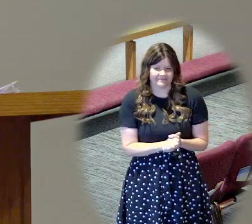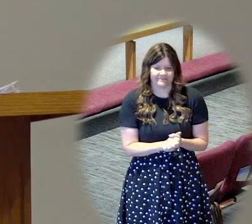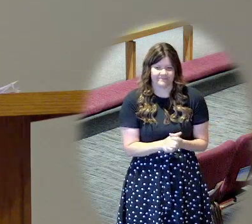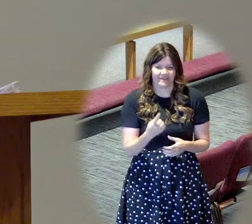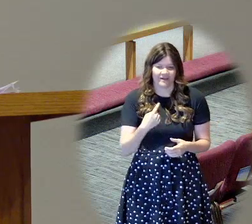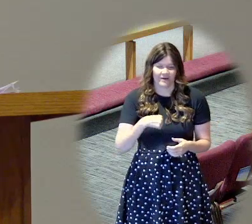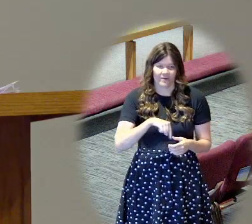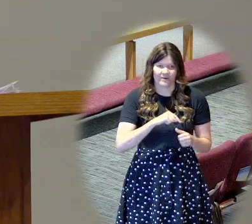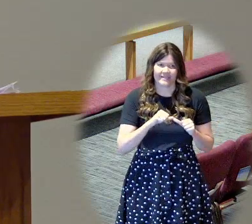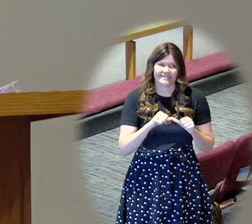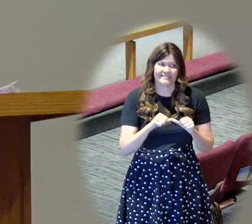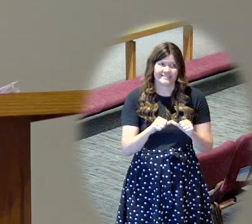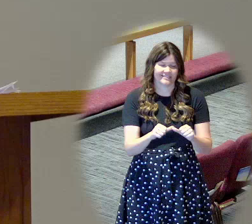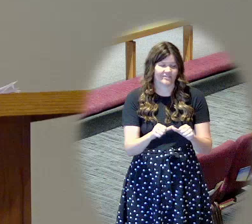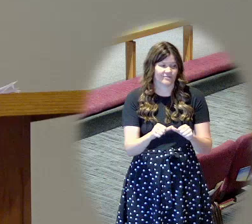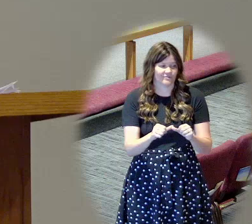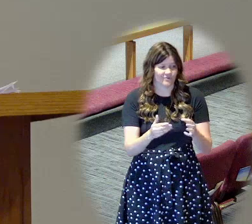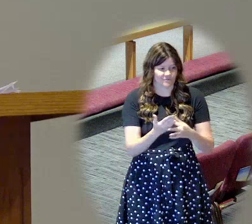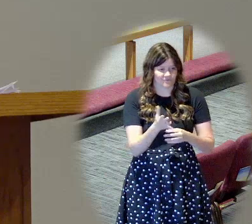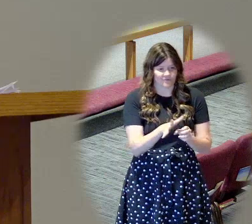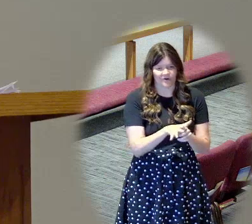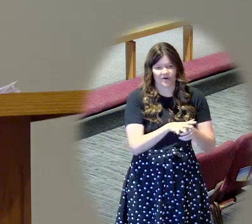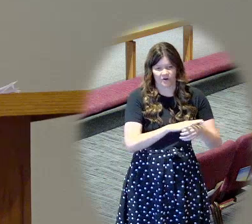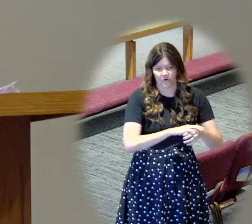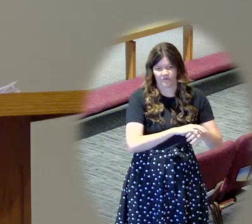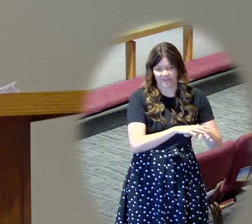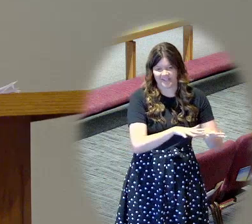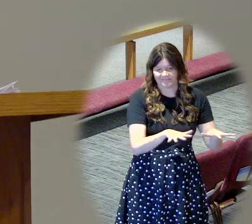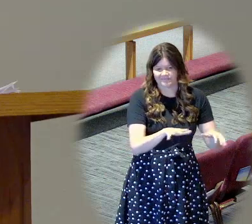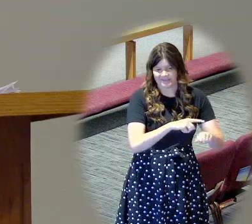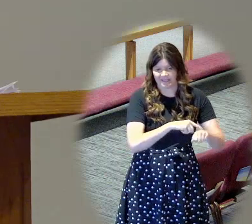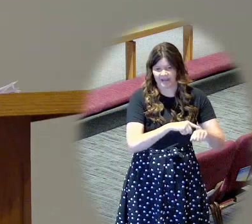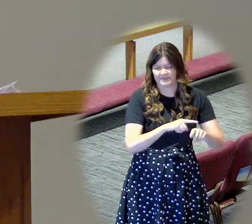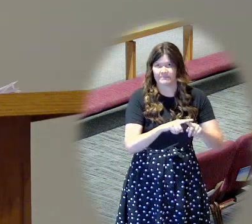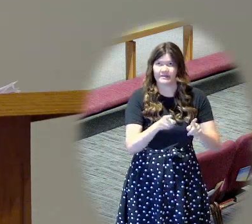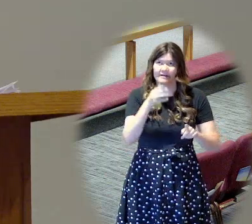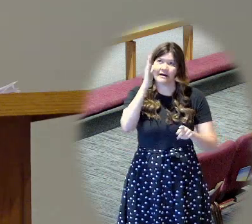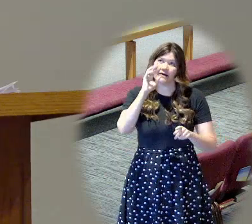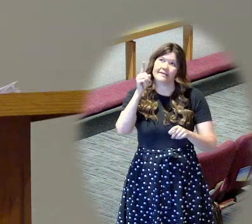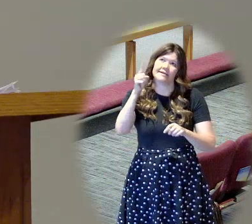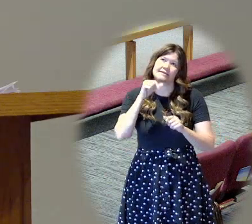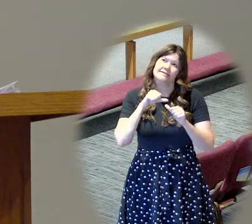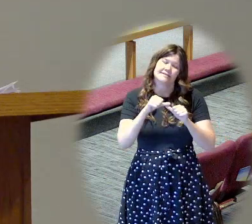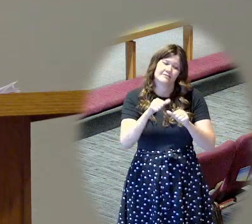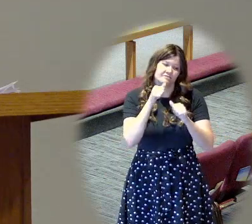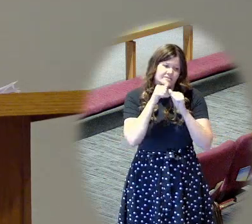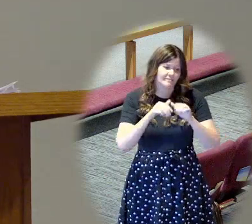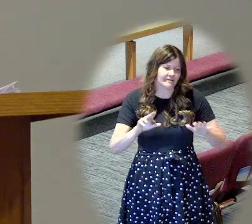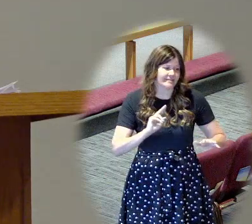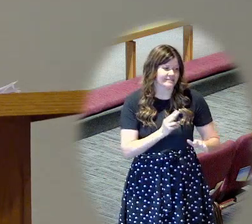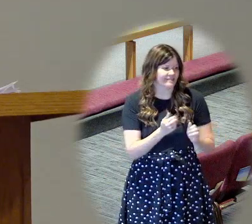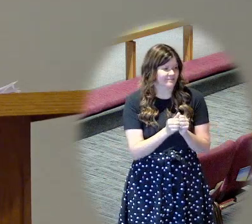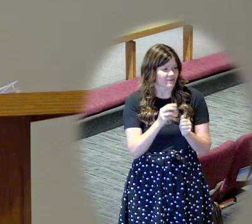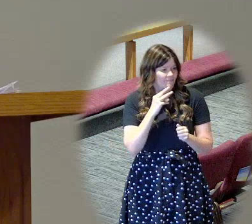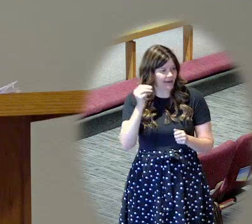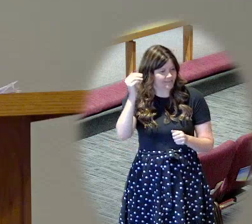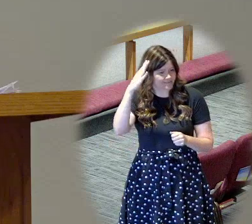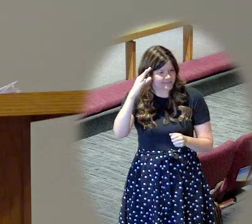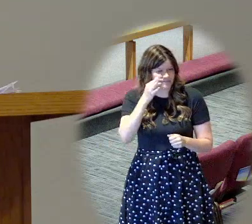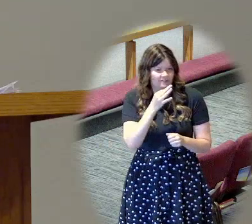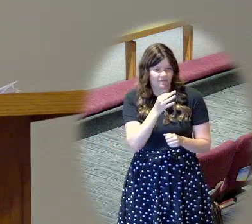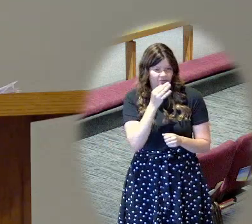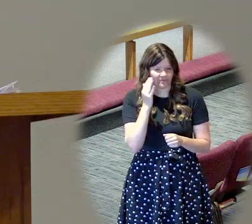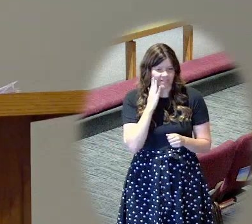We're still emerging out of this COVID pandemic, but God continues to bless us with baptisms and confirmations